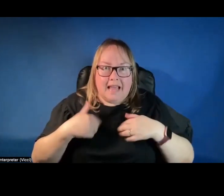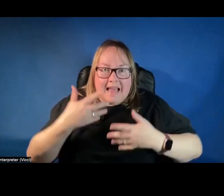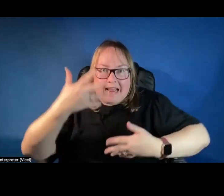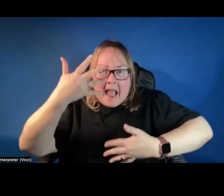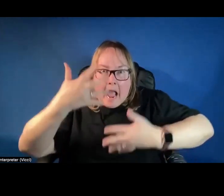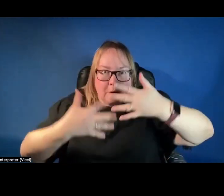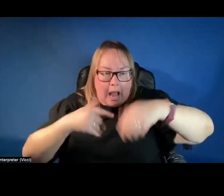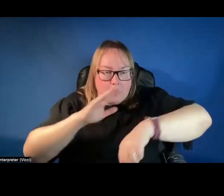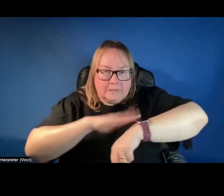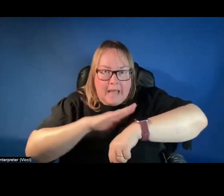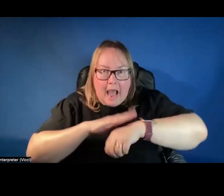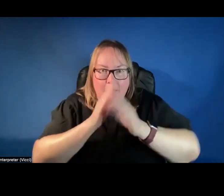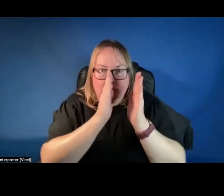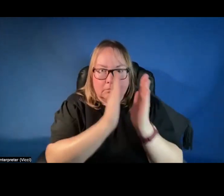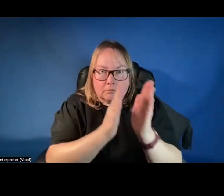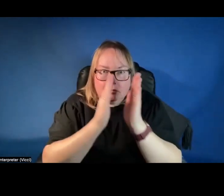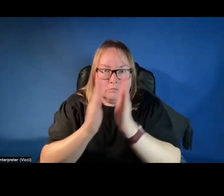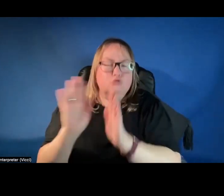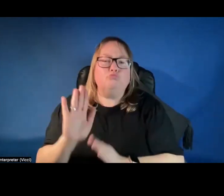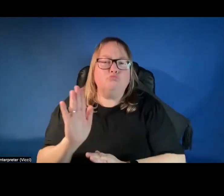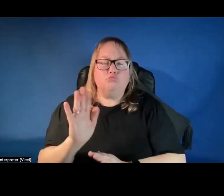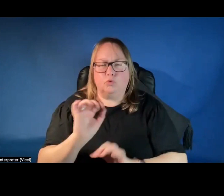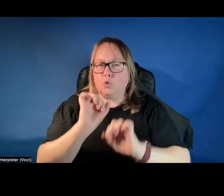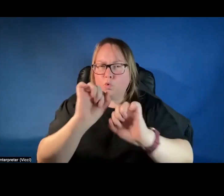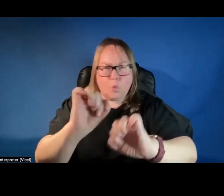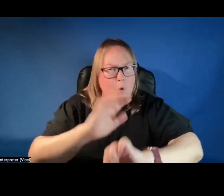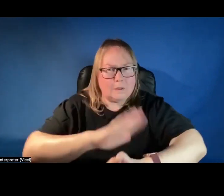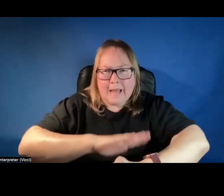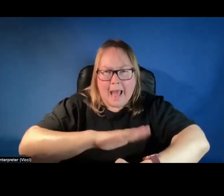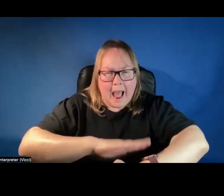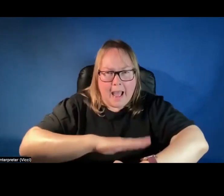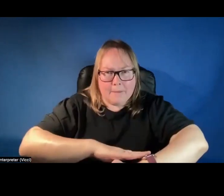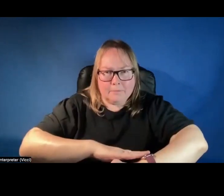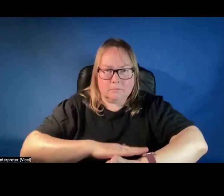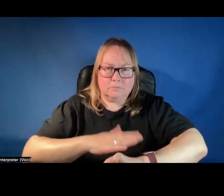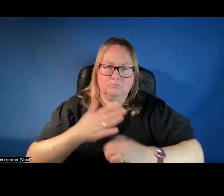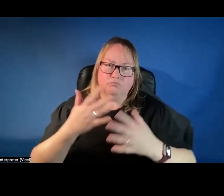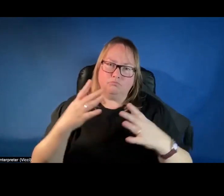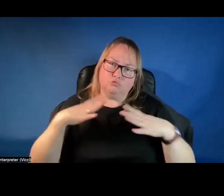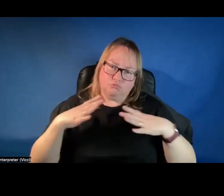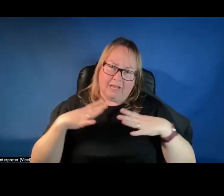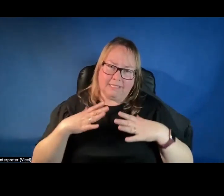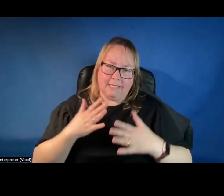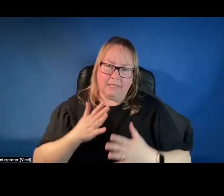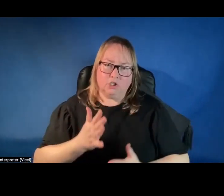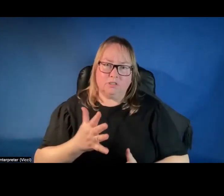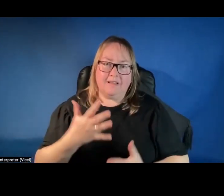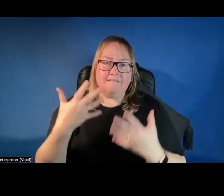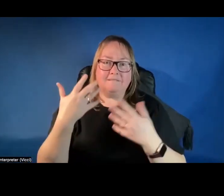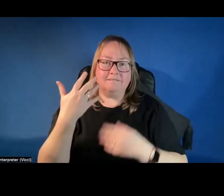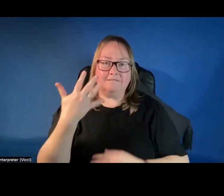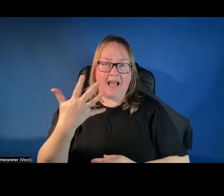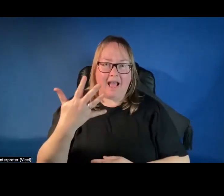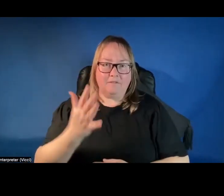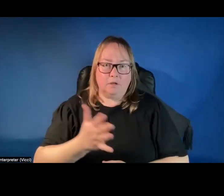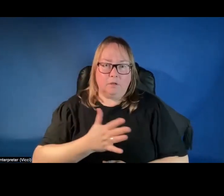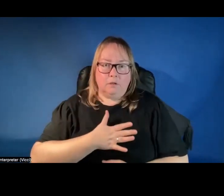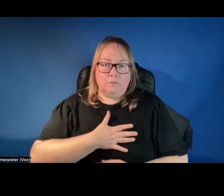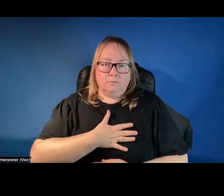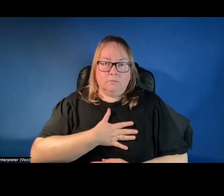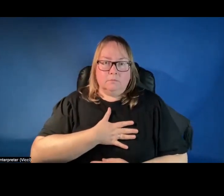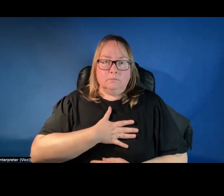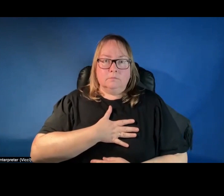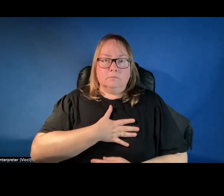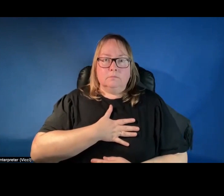but yeah, in our own time, if you do 5 deep breaths in and 5 deep breaths out through